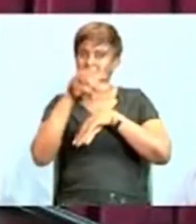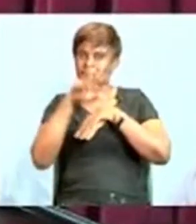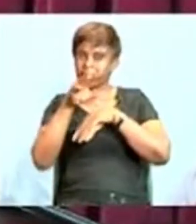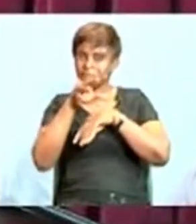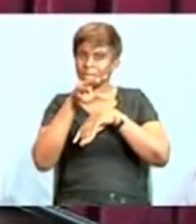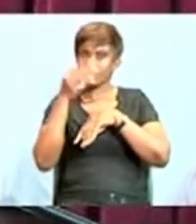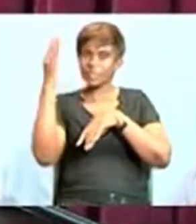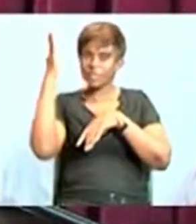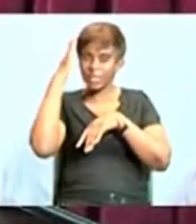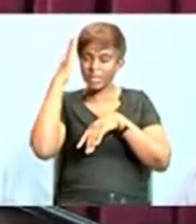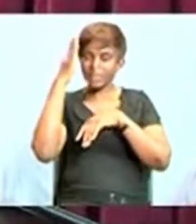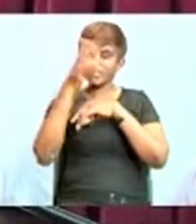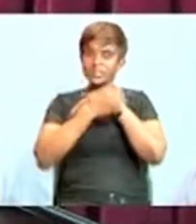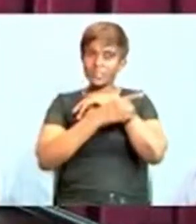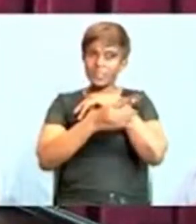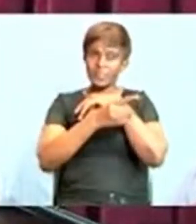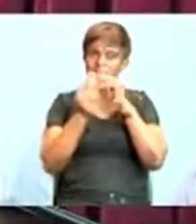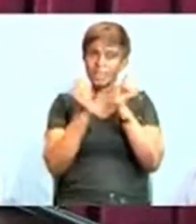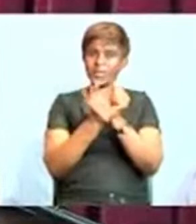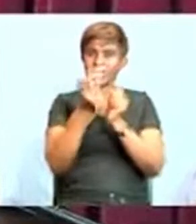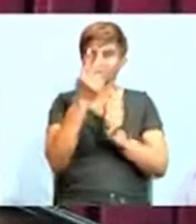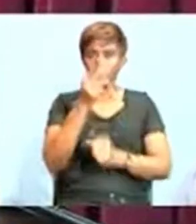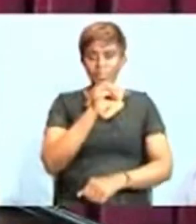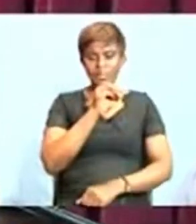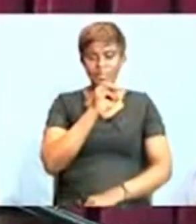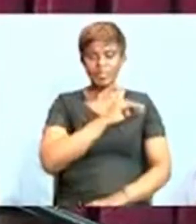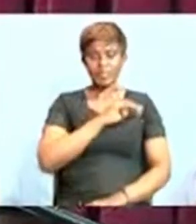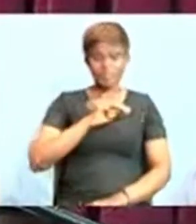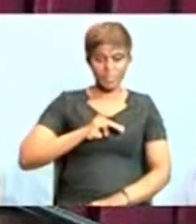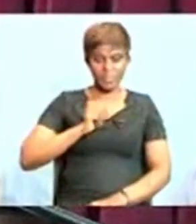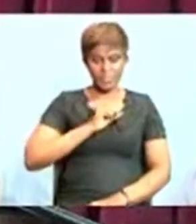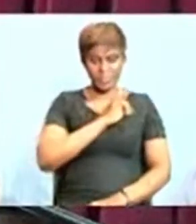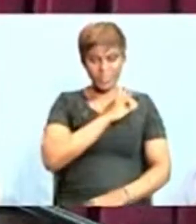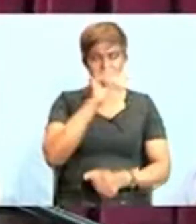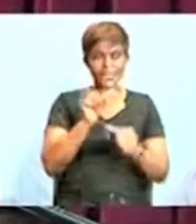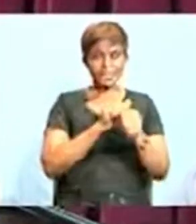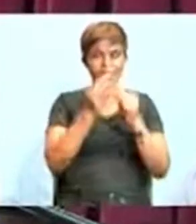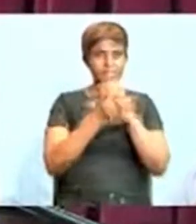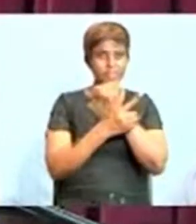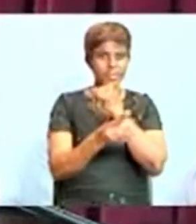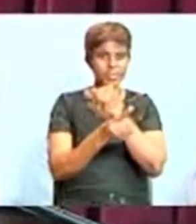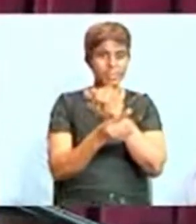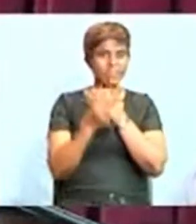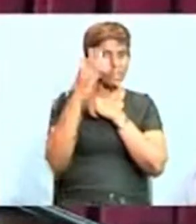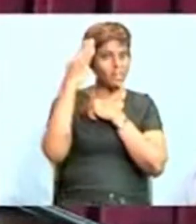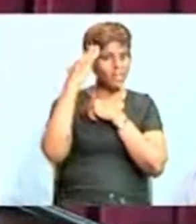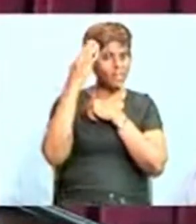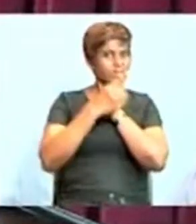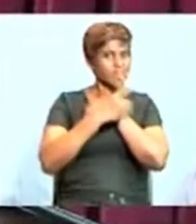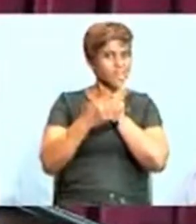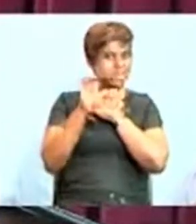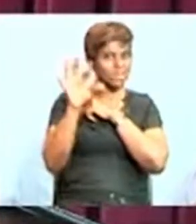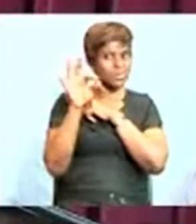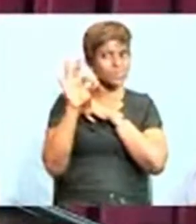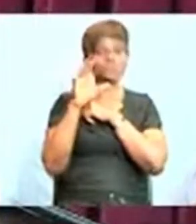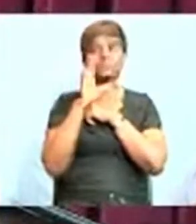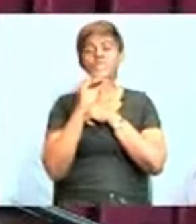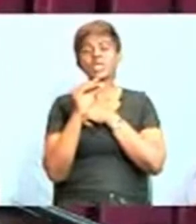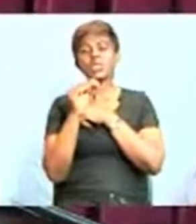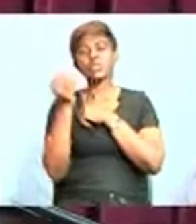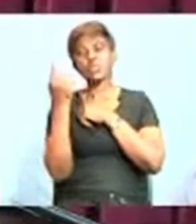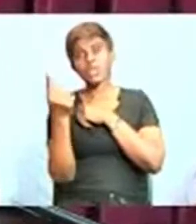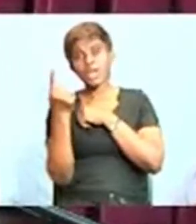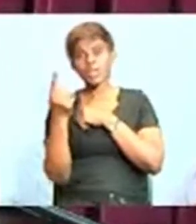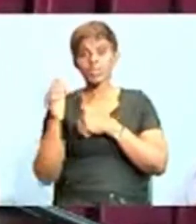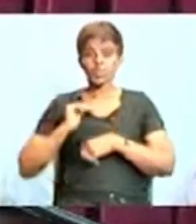a head of department and two members of staff from each department. So the head of department, you choose one male and one female from